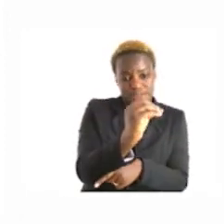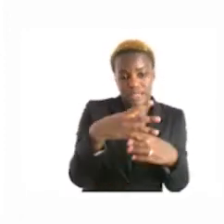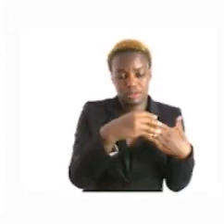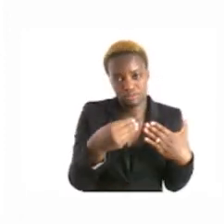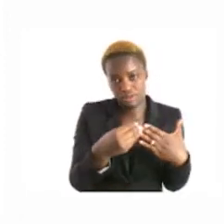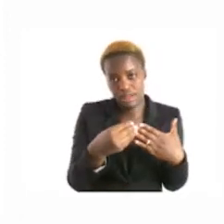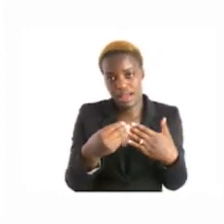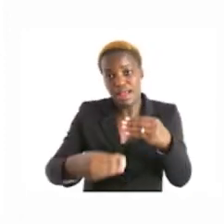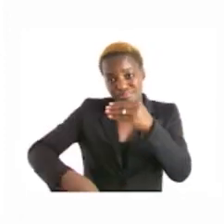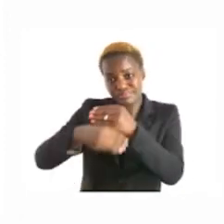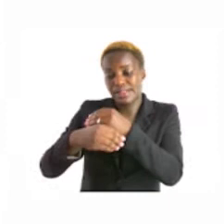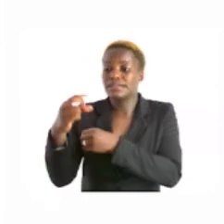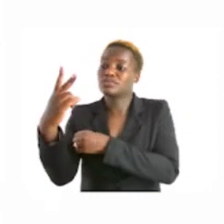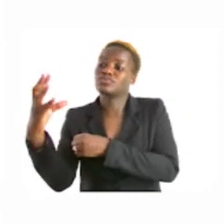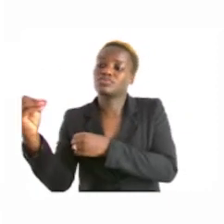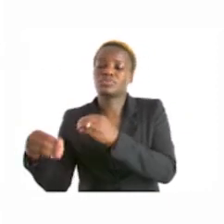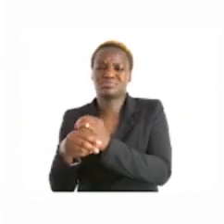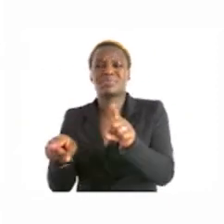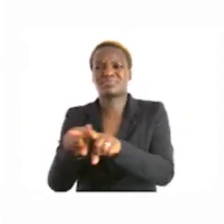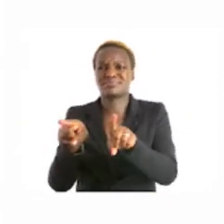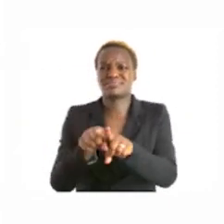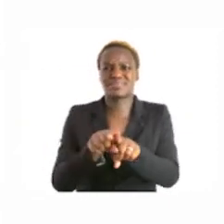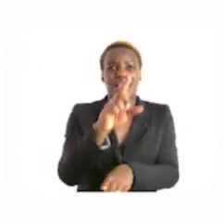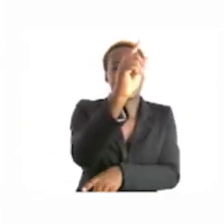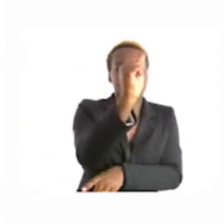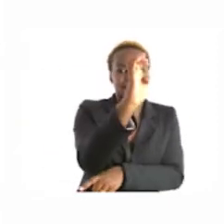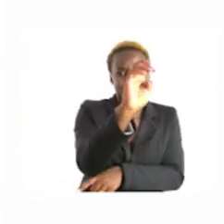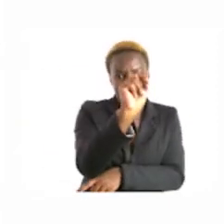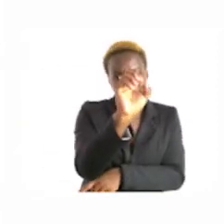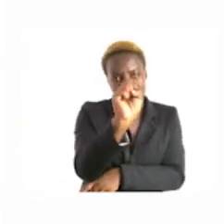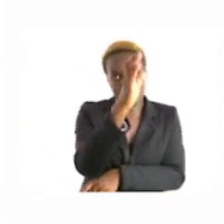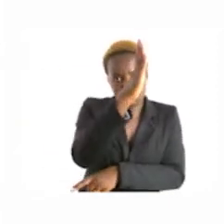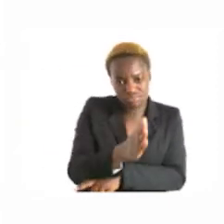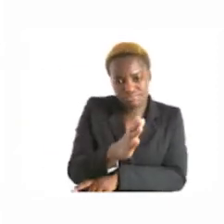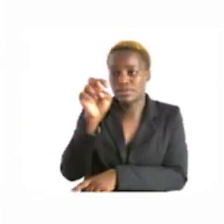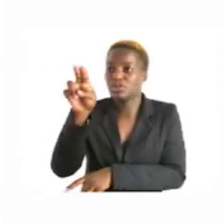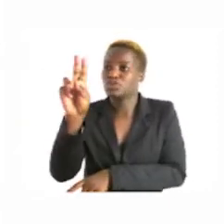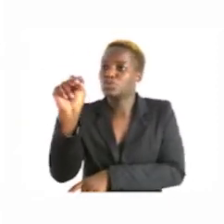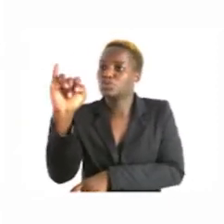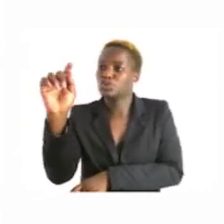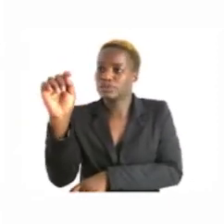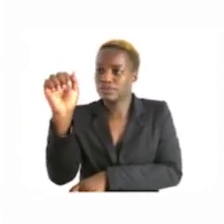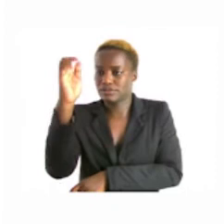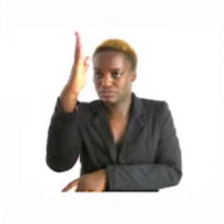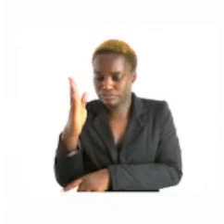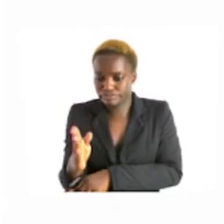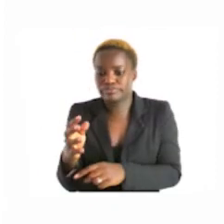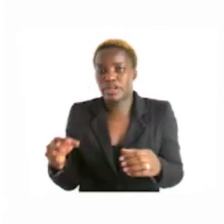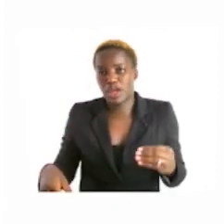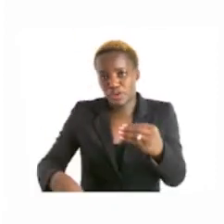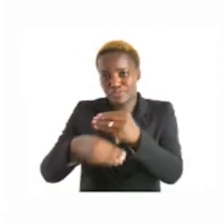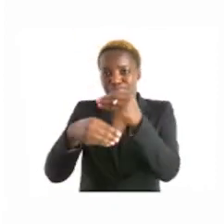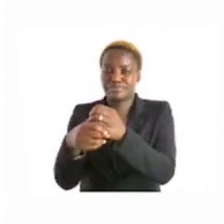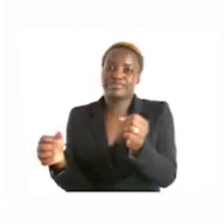a $20. You do the same. Write the numbers under each other and you add up, because we